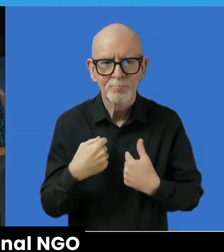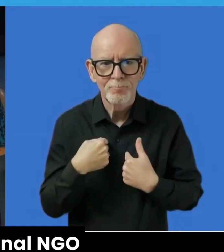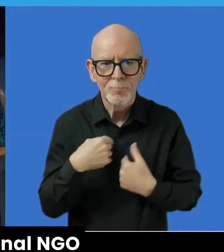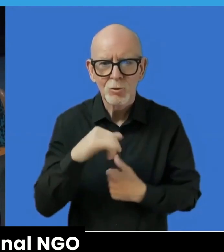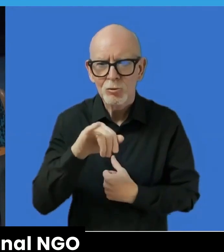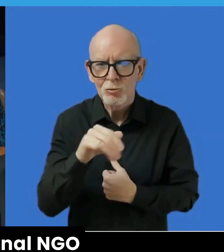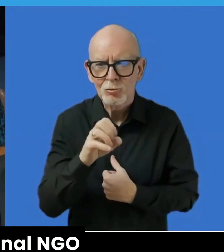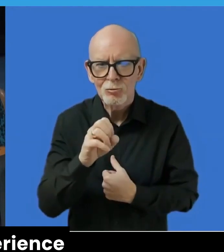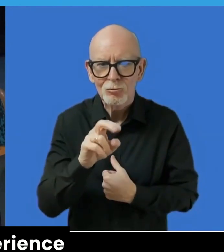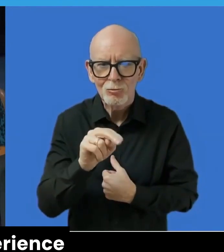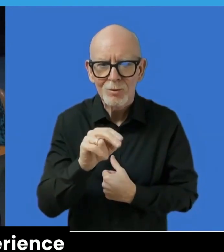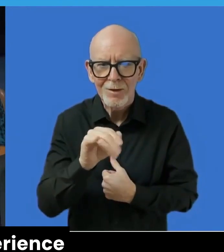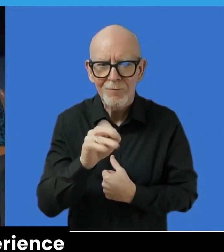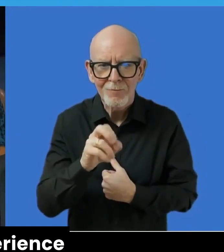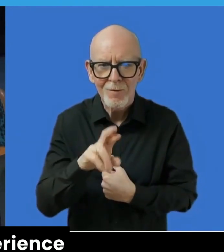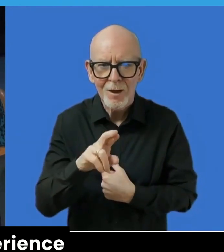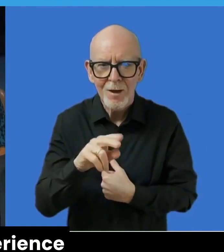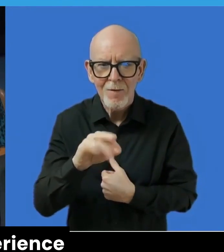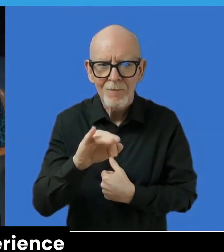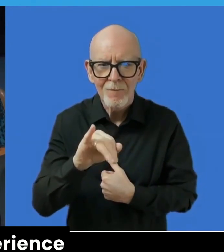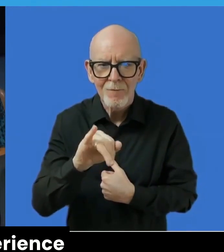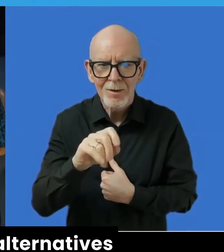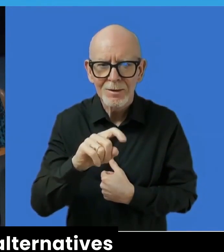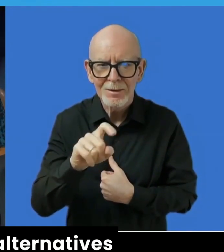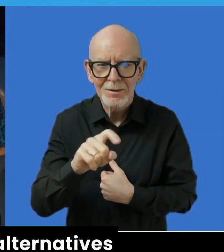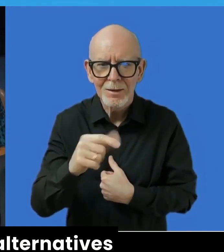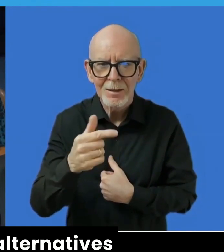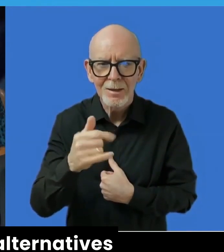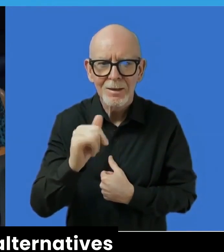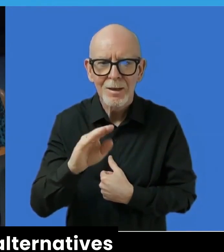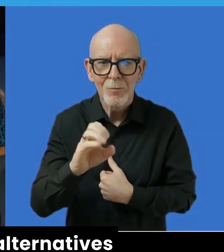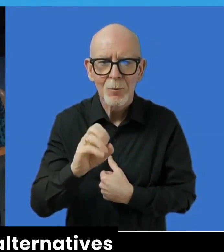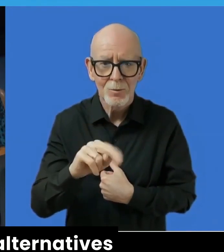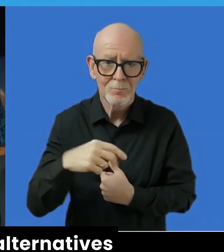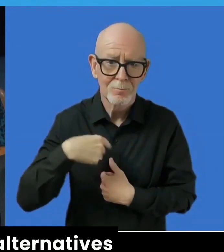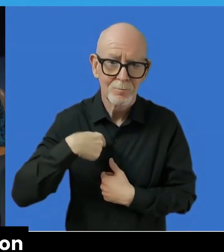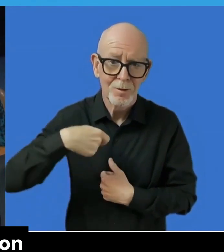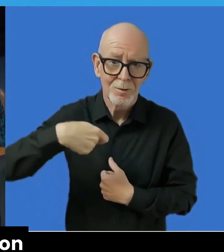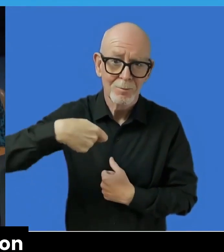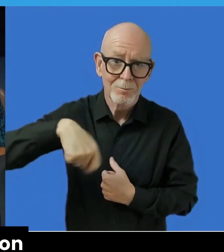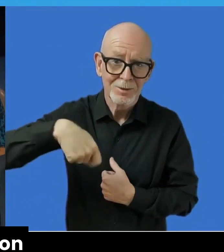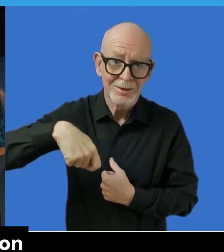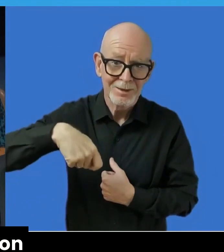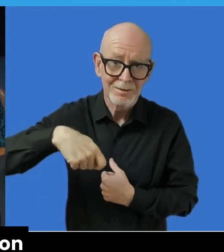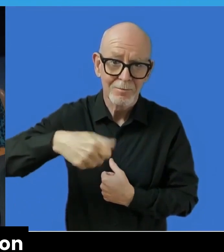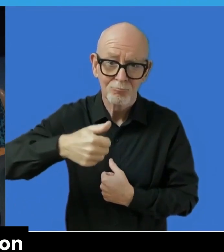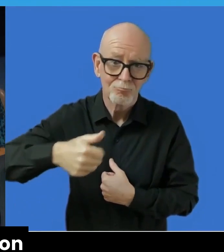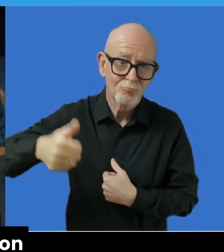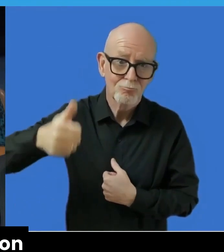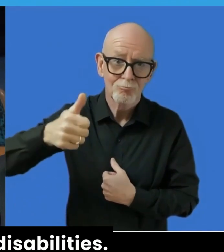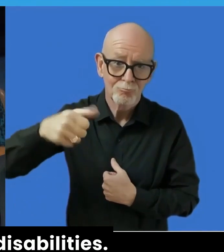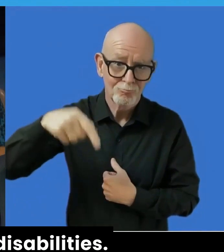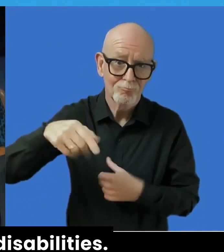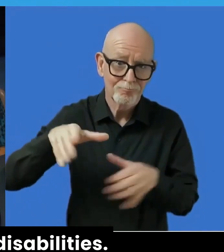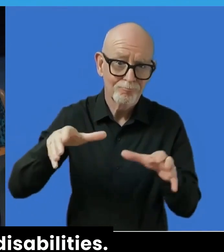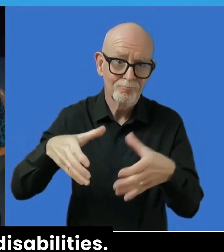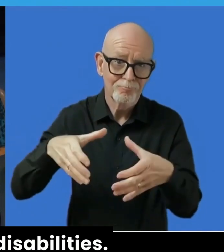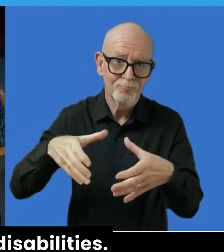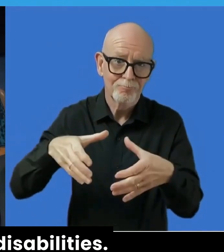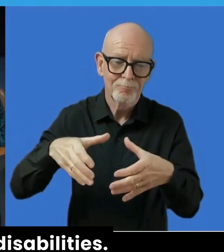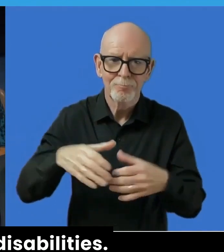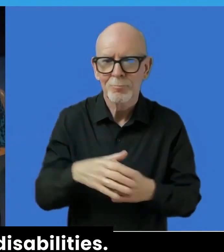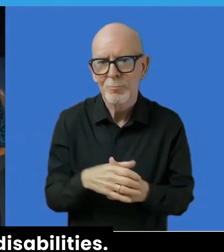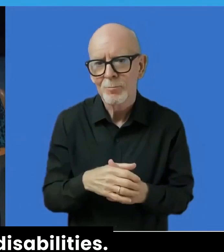is an international NGO with over 50 years' experience implementing community alternatives to institutionalization of children